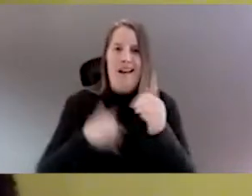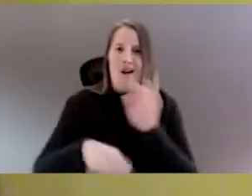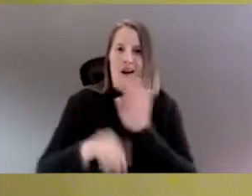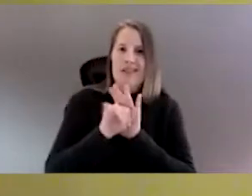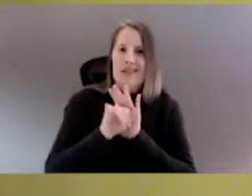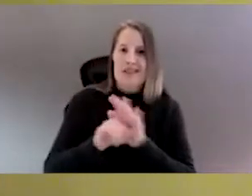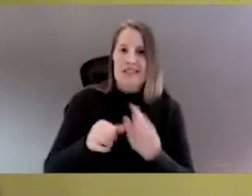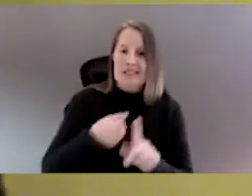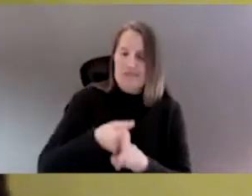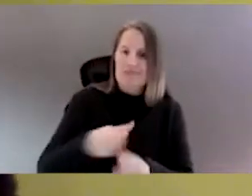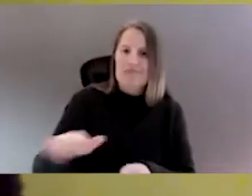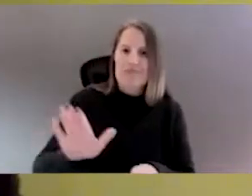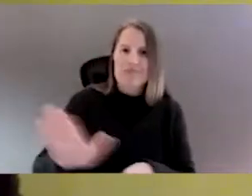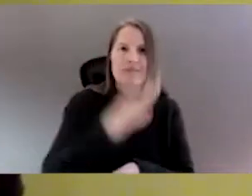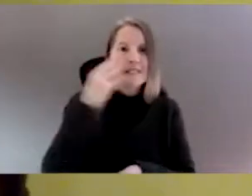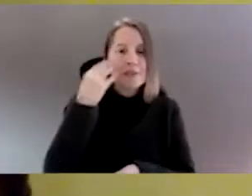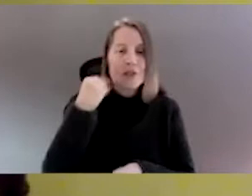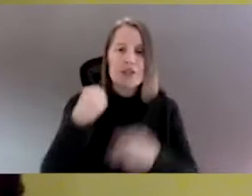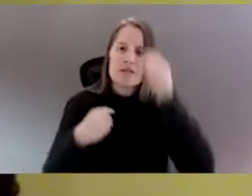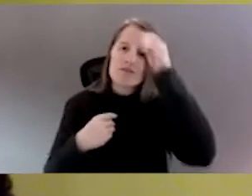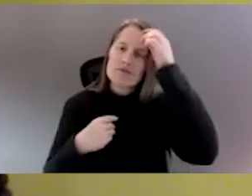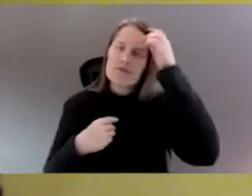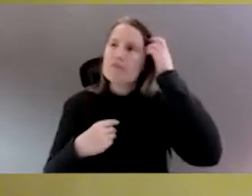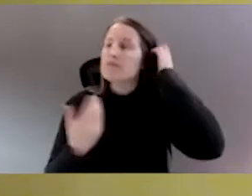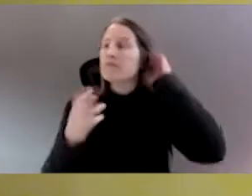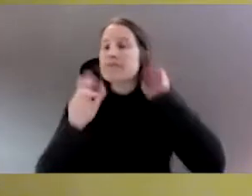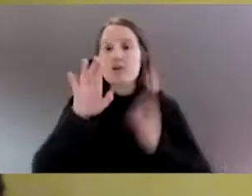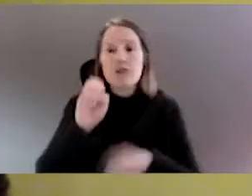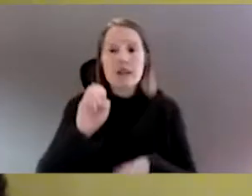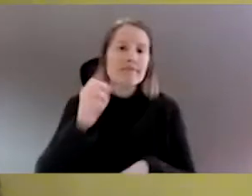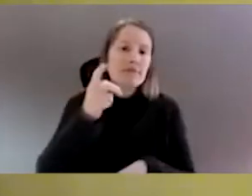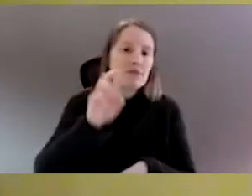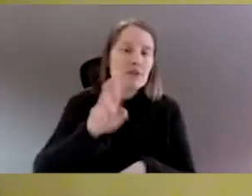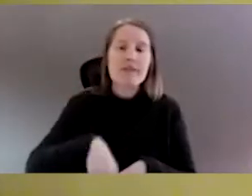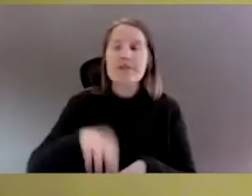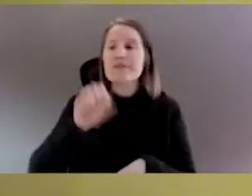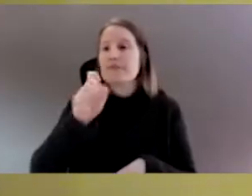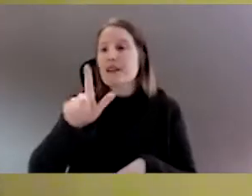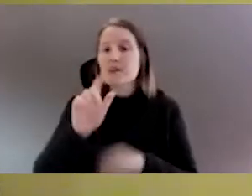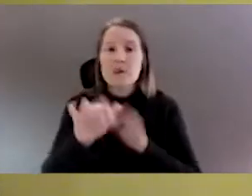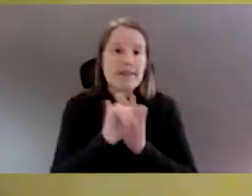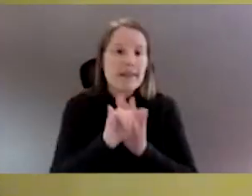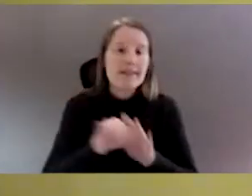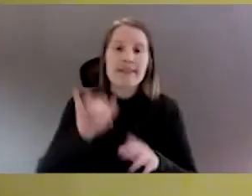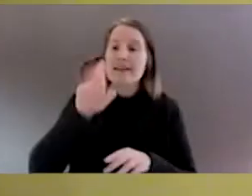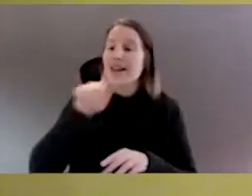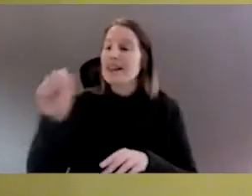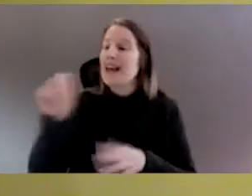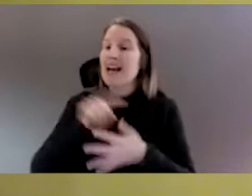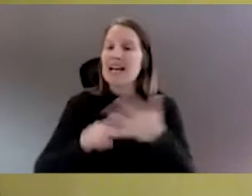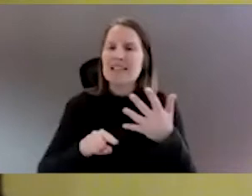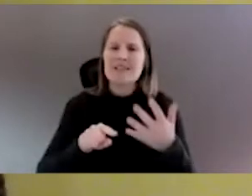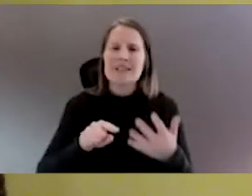we're talking about race, gender, sexual identity, class, is to not do justice in the way that we